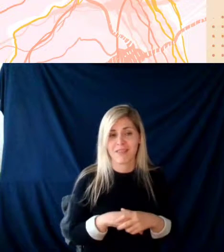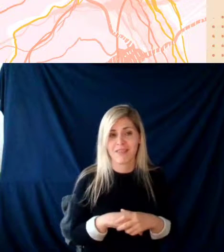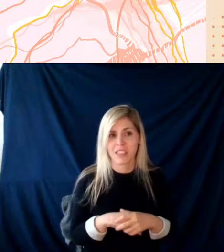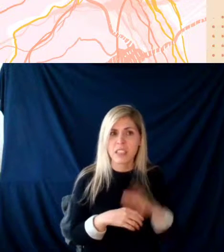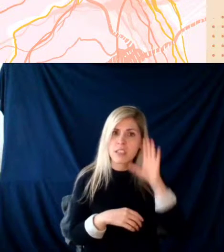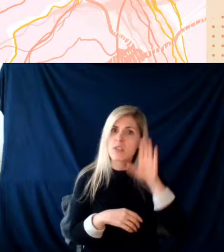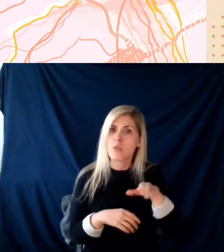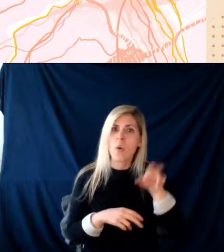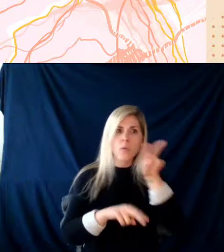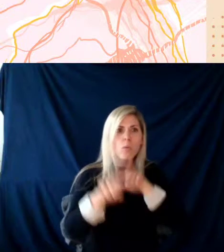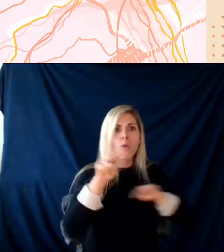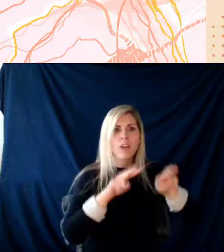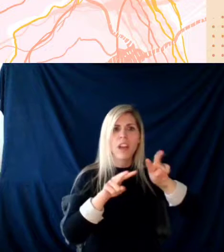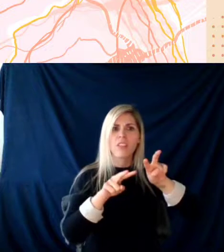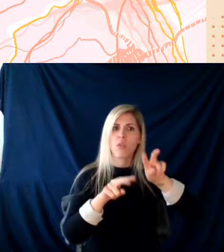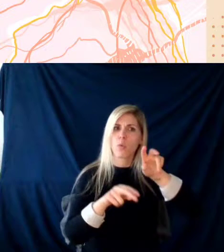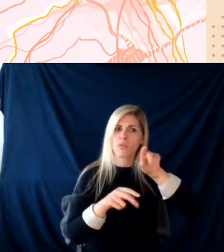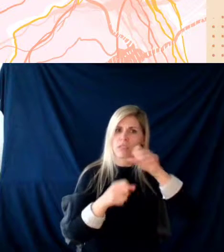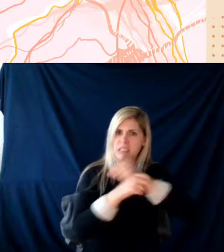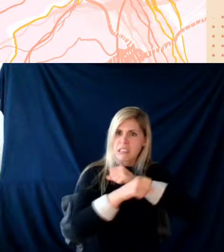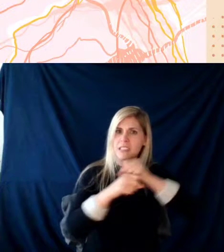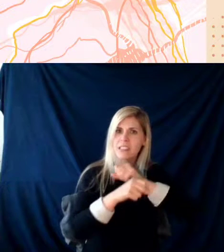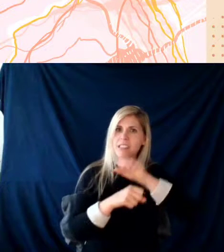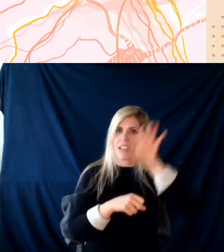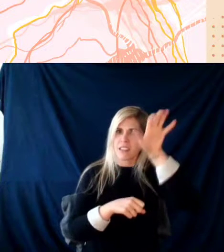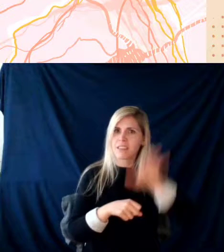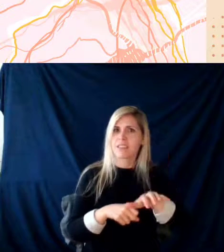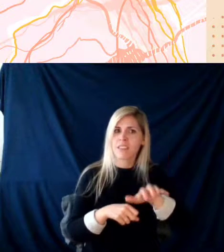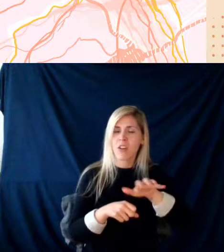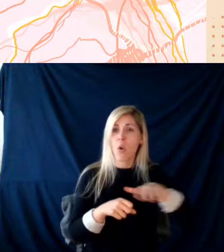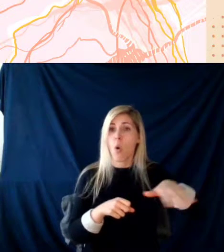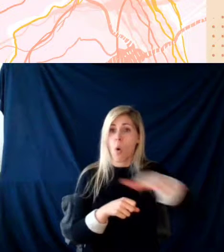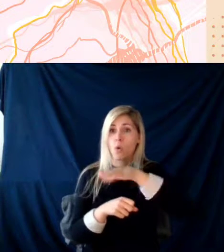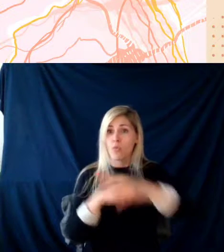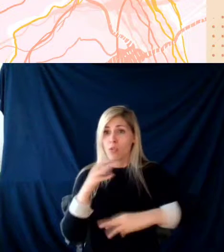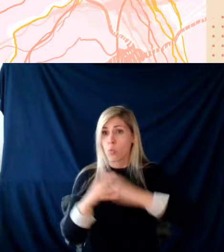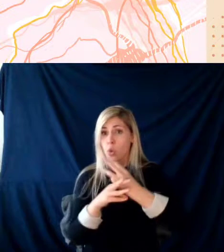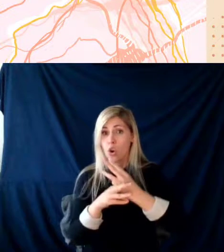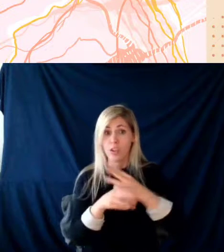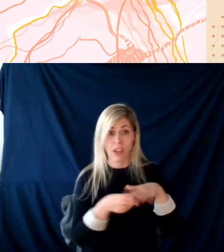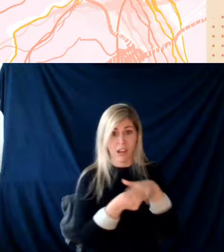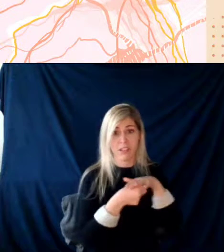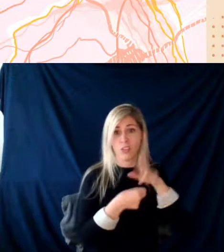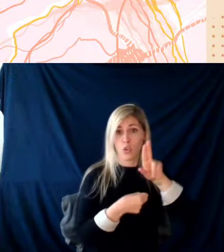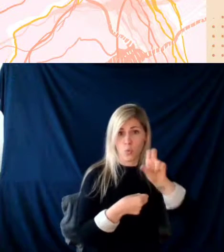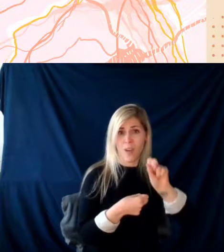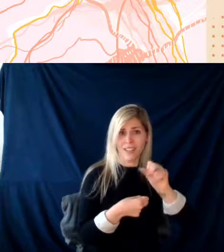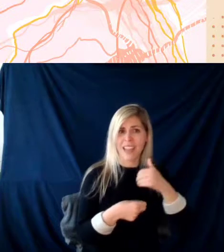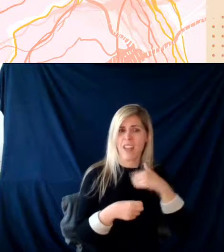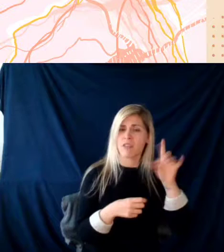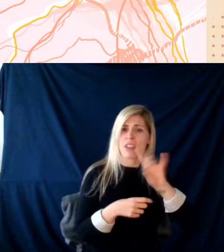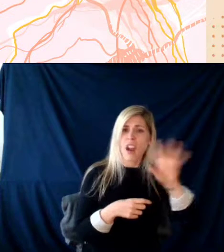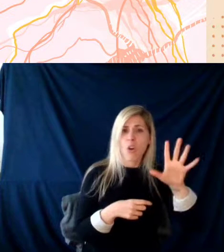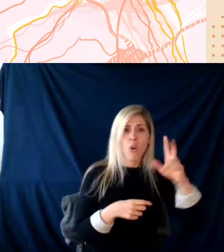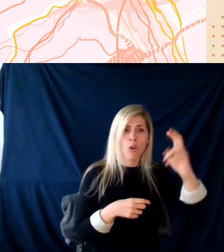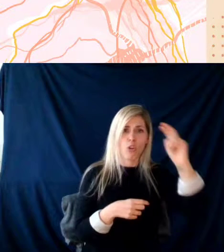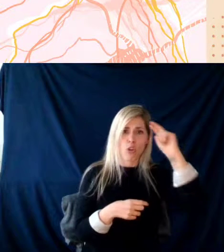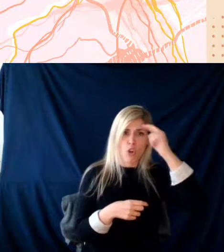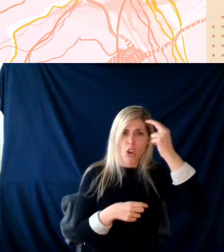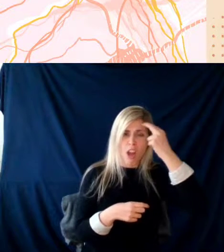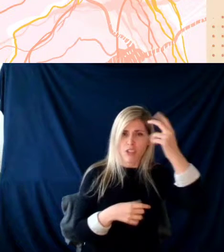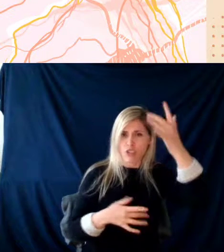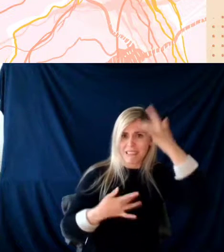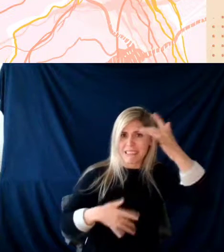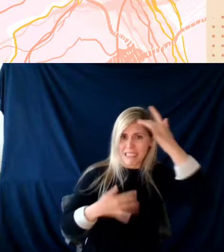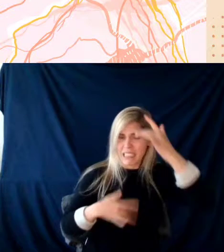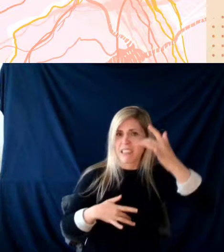because, you look at the number of people across the world and in the US who have these terrible